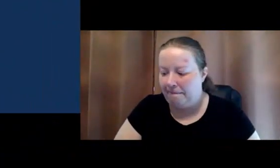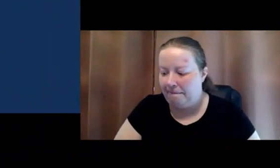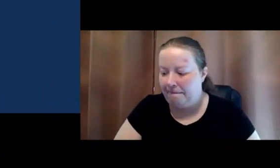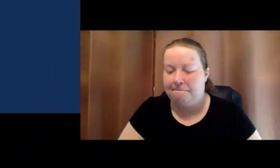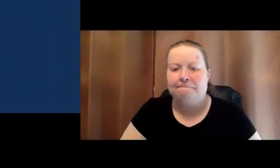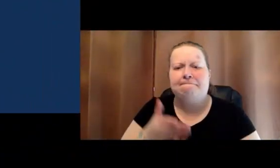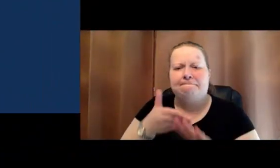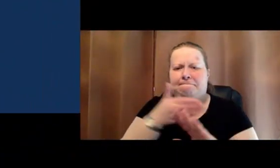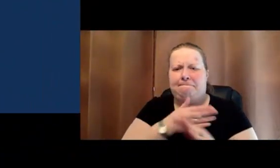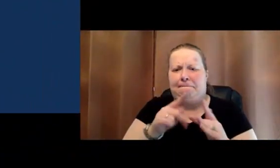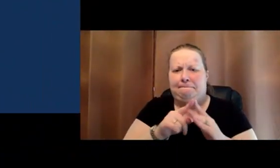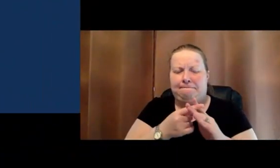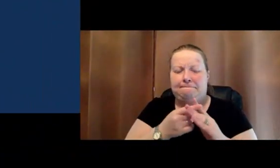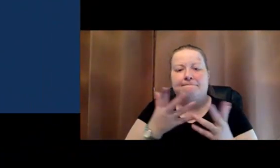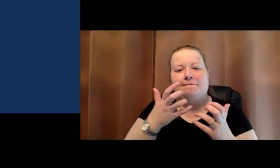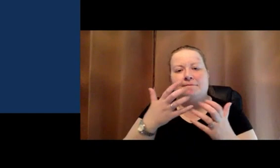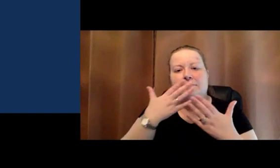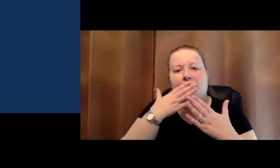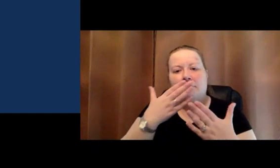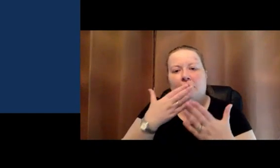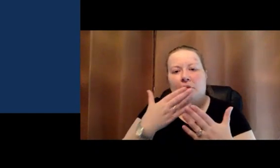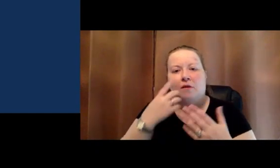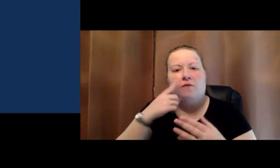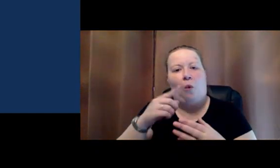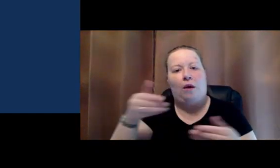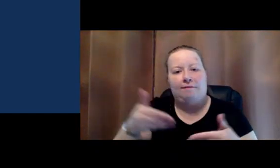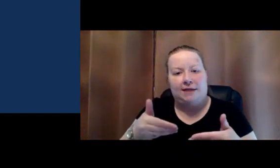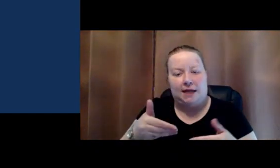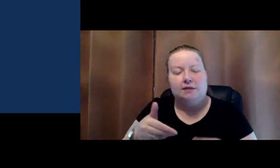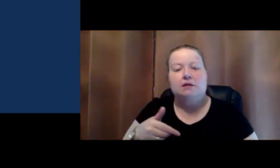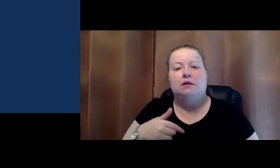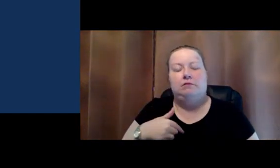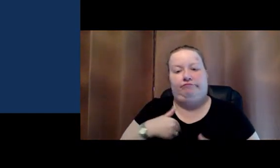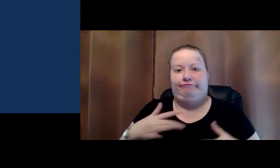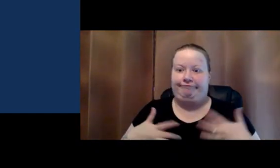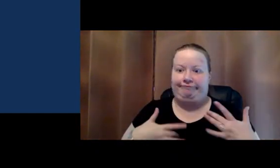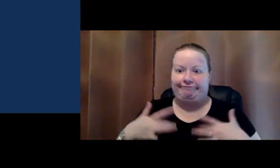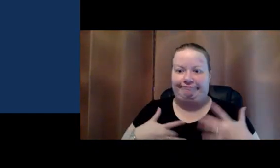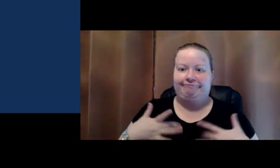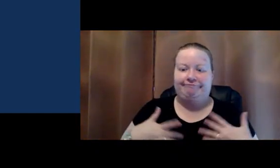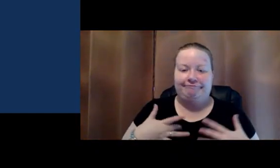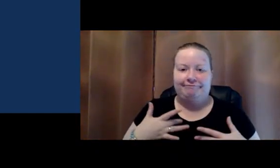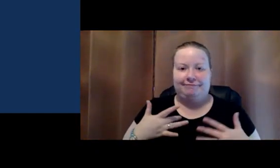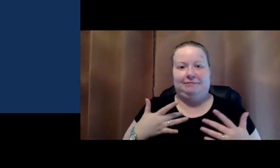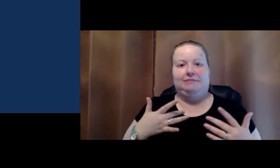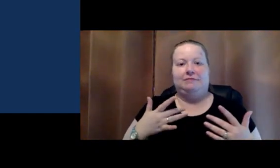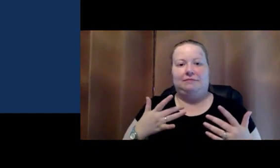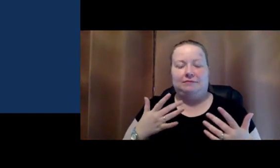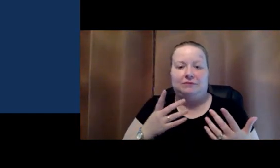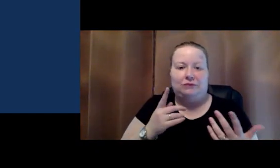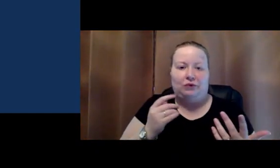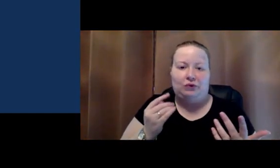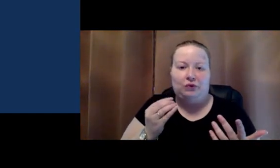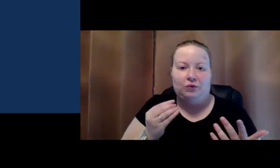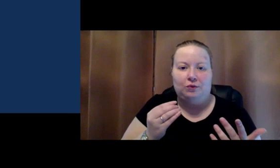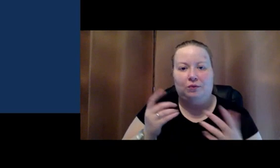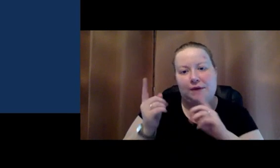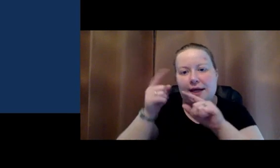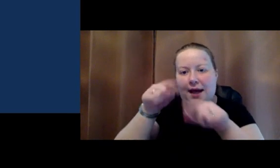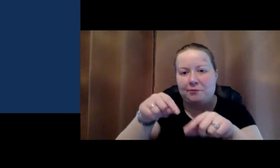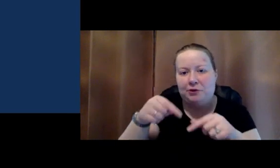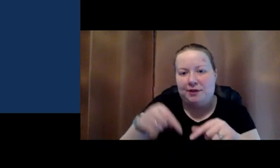Before I start, let me just say thanks for the invitation. I was really excited to come to this just